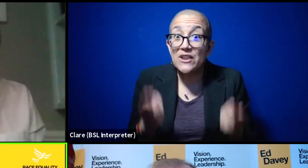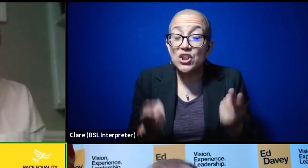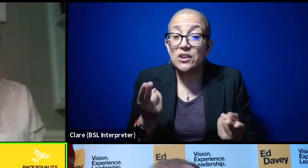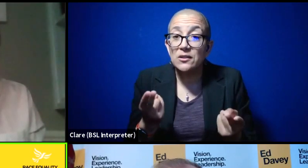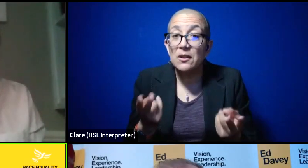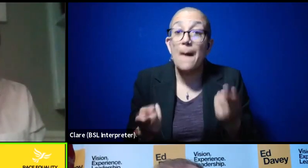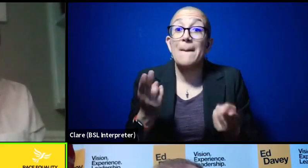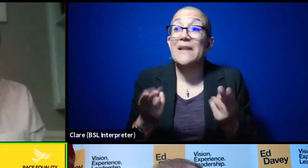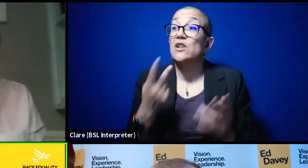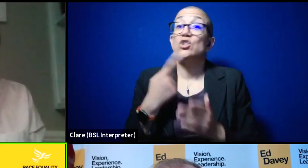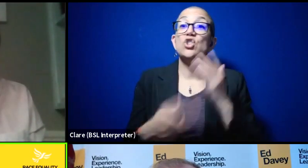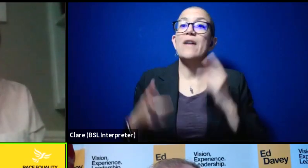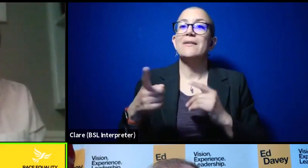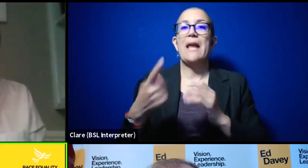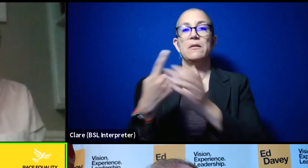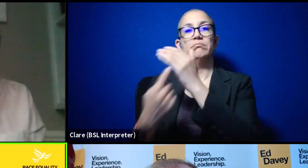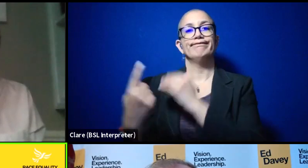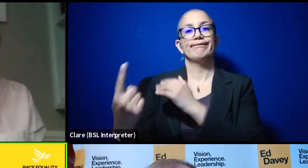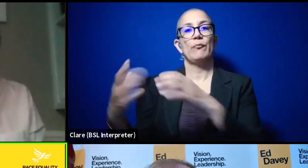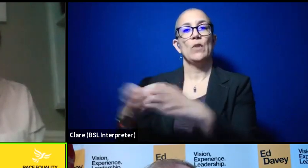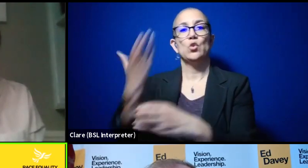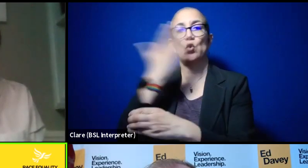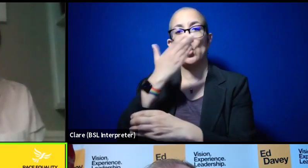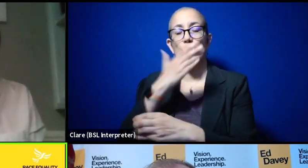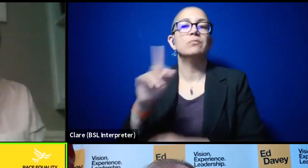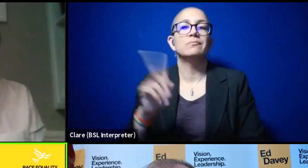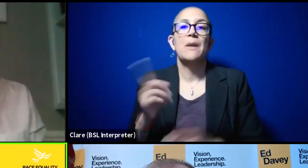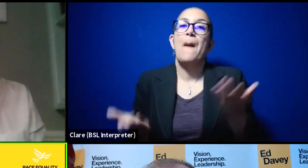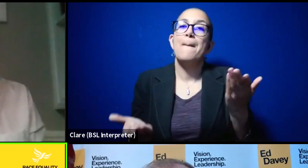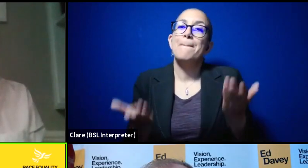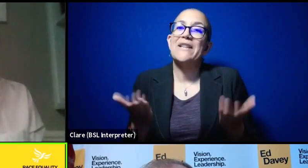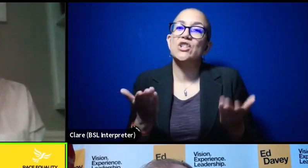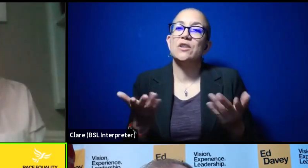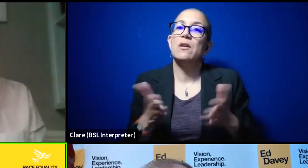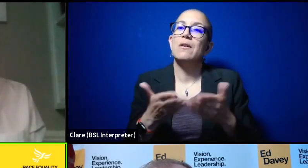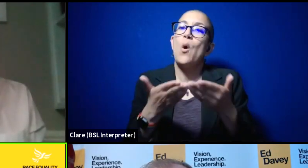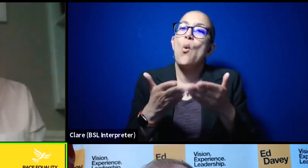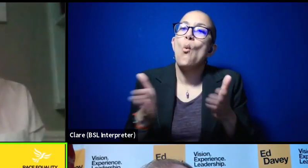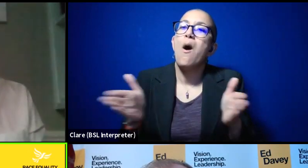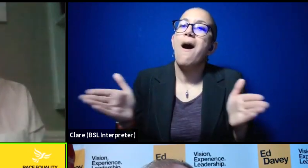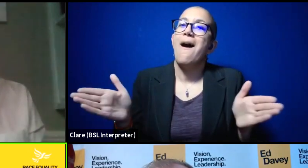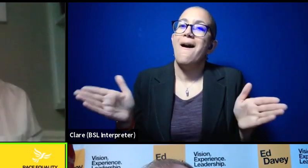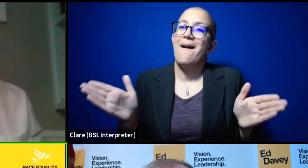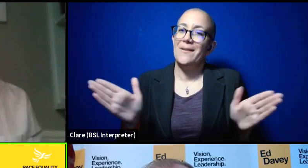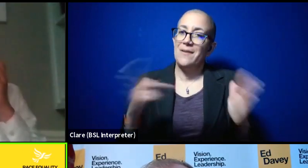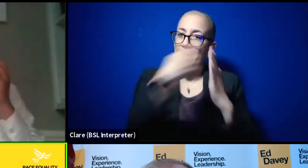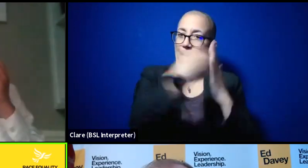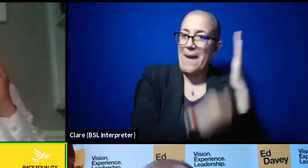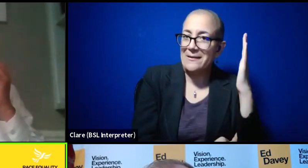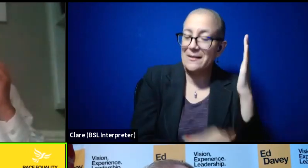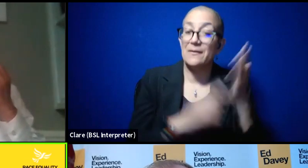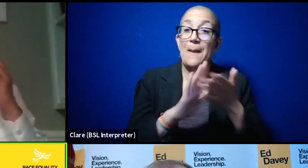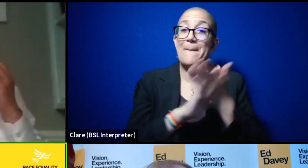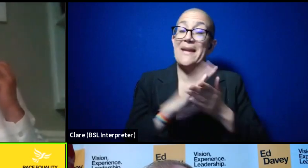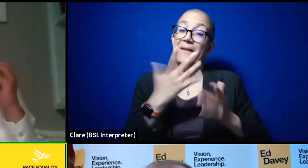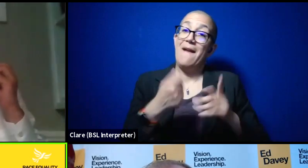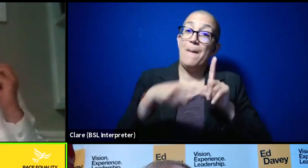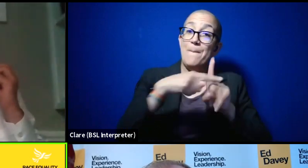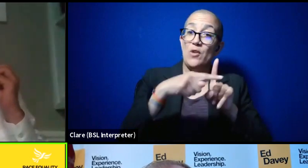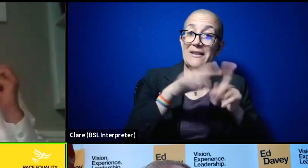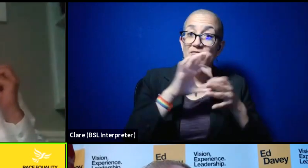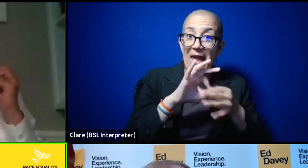not just as an individual school, but actually are measured on a wider basis, so that you actually end up with a positive relationship between schools